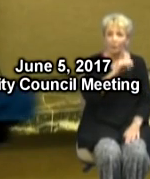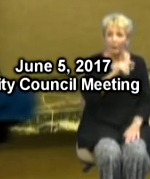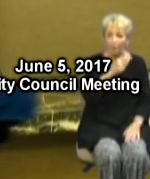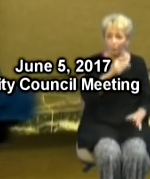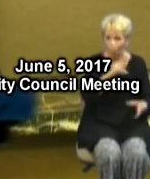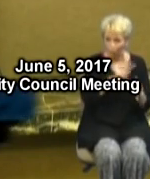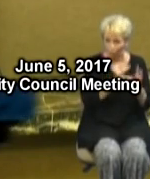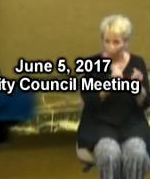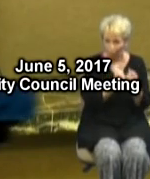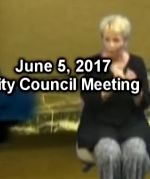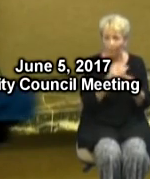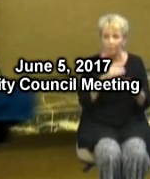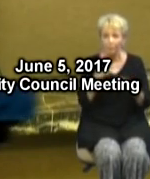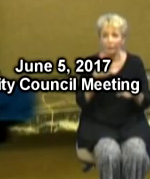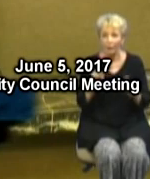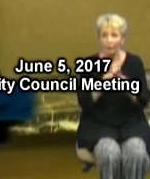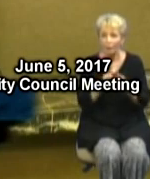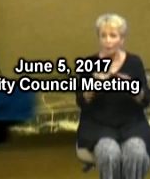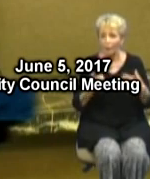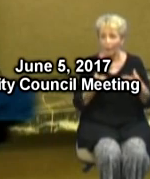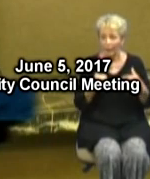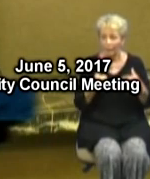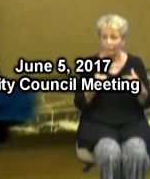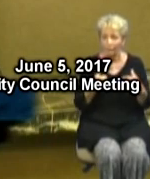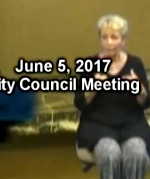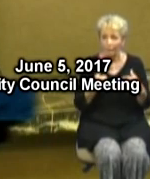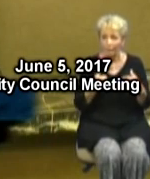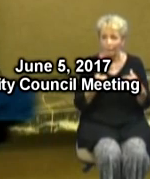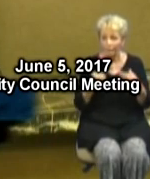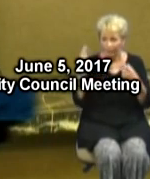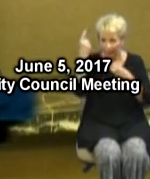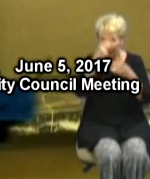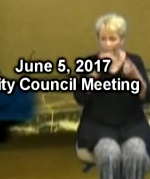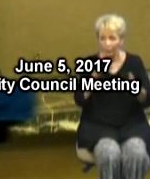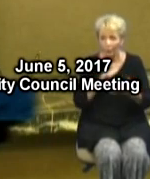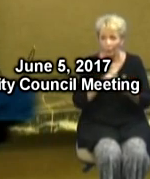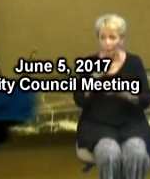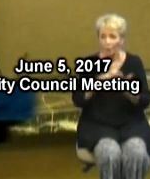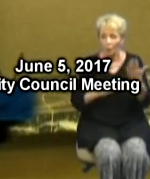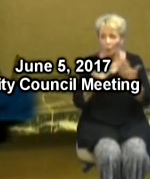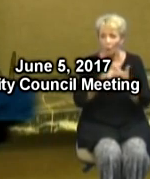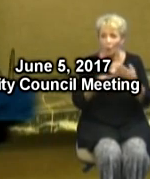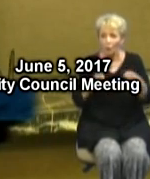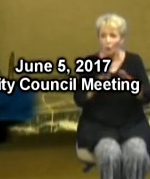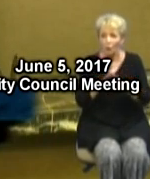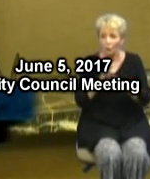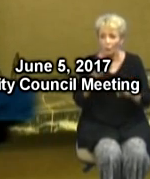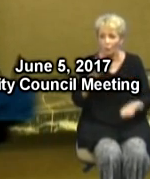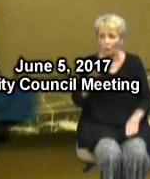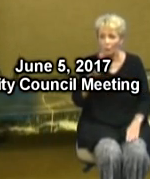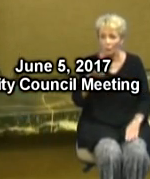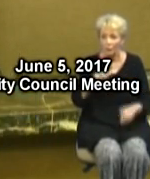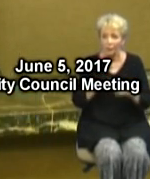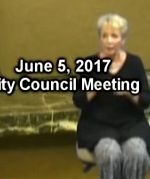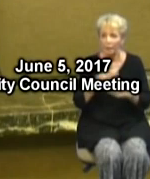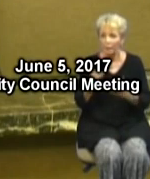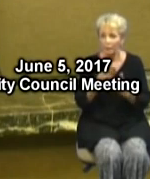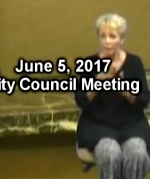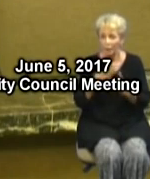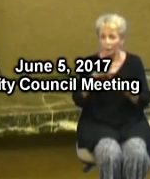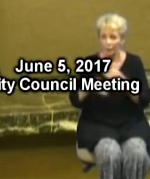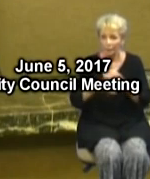workshop. Also have a consideration of a project closure resolution and a budget amendment for